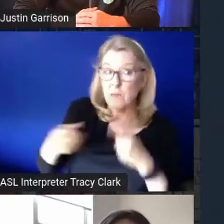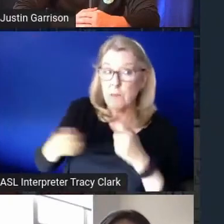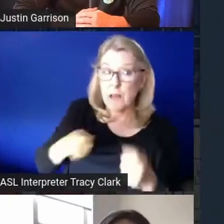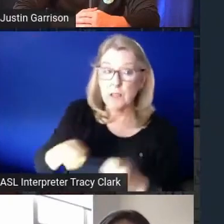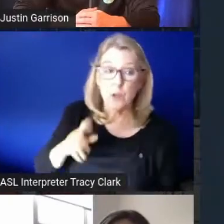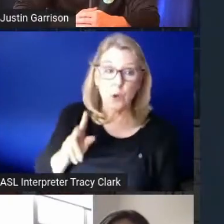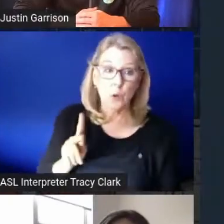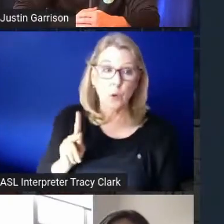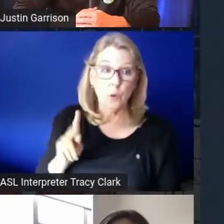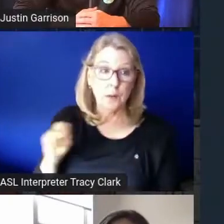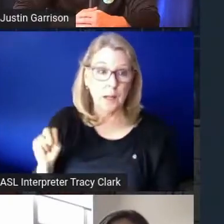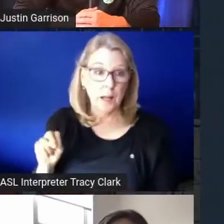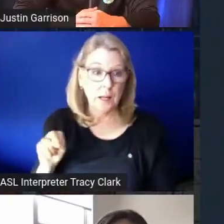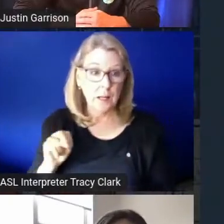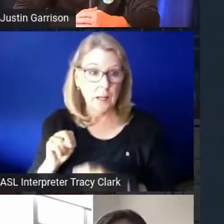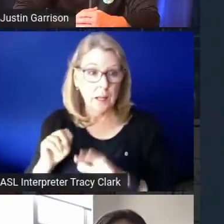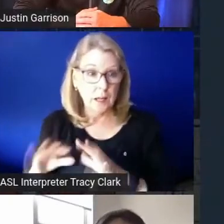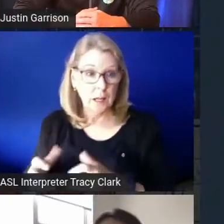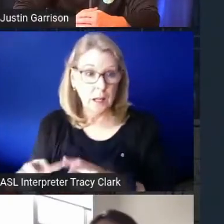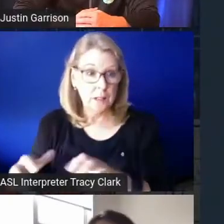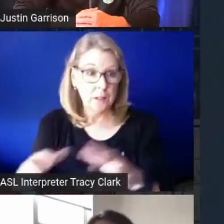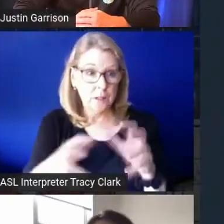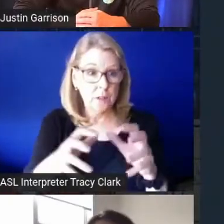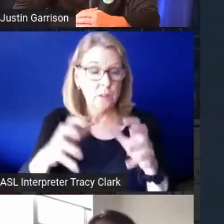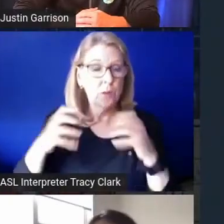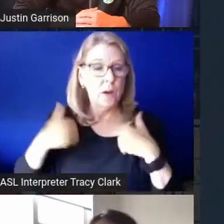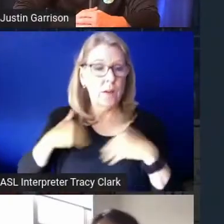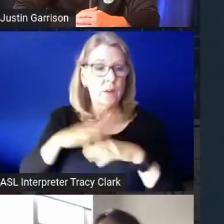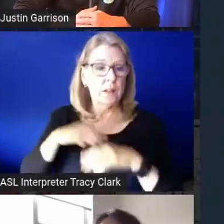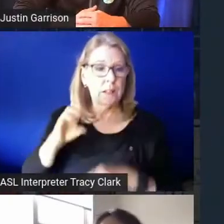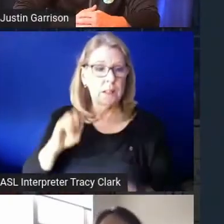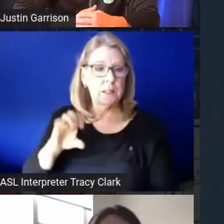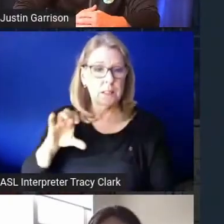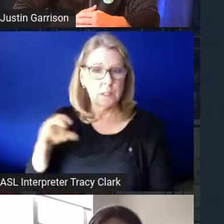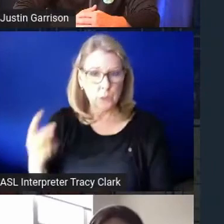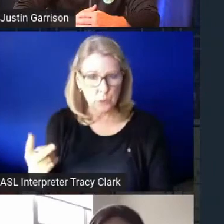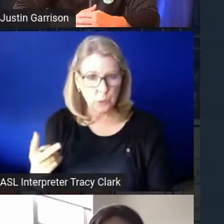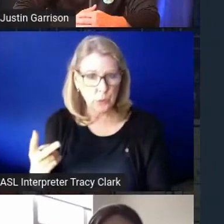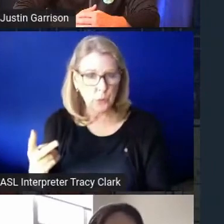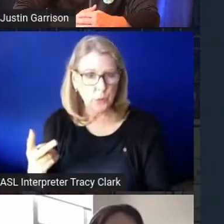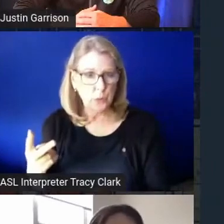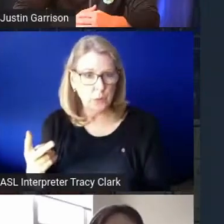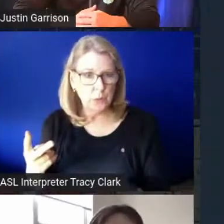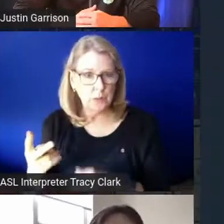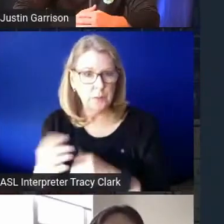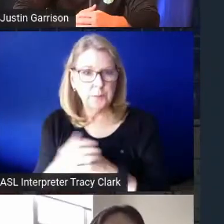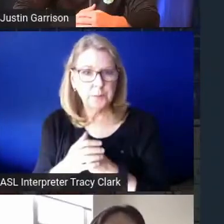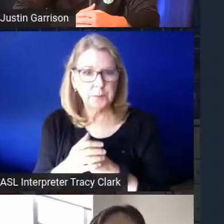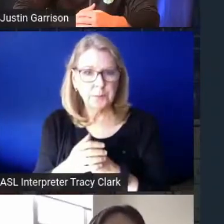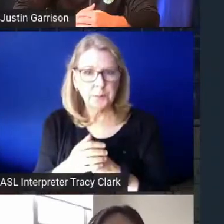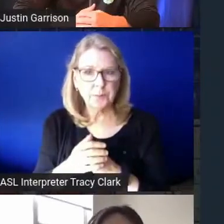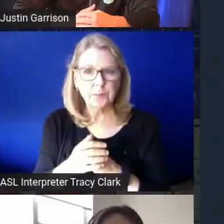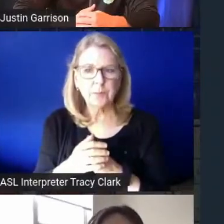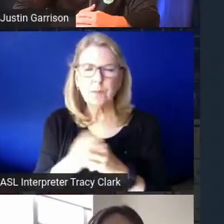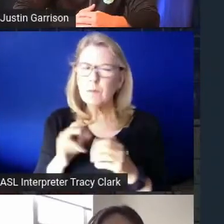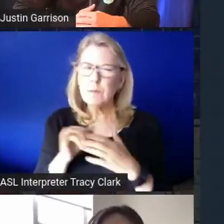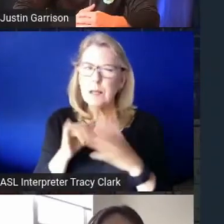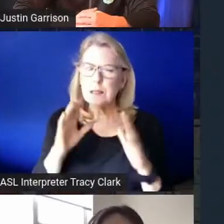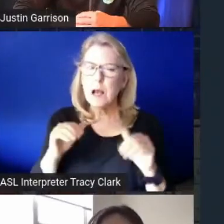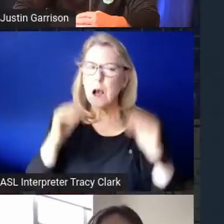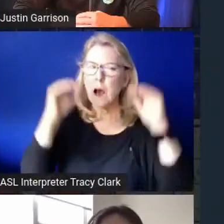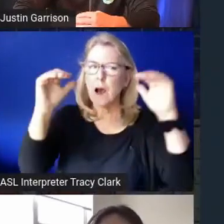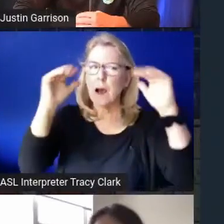you have deployed on EC2s in AWS today. So this is at a very high level how